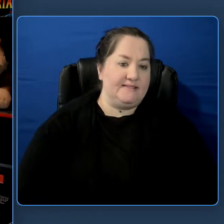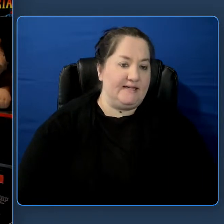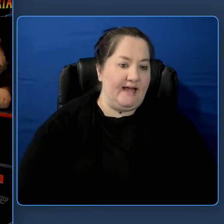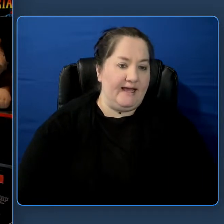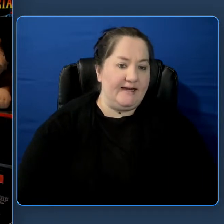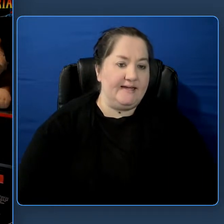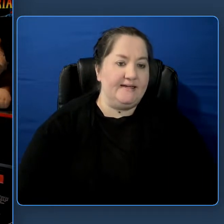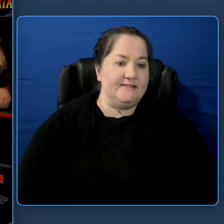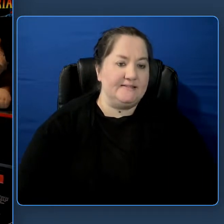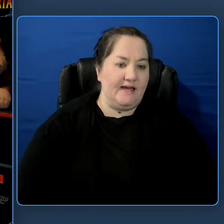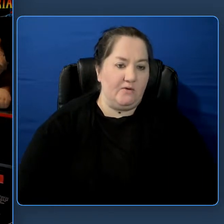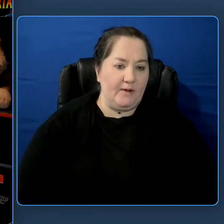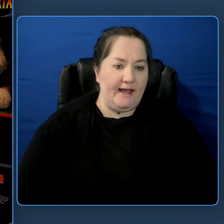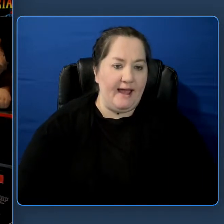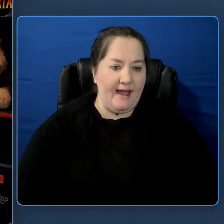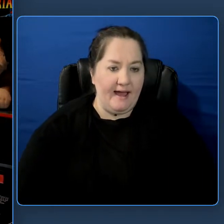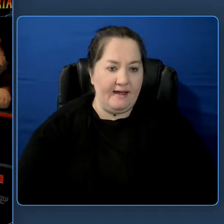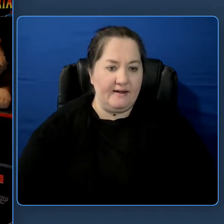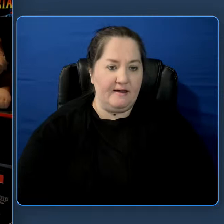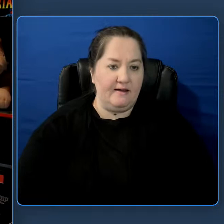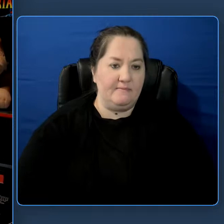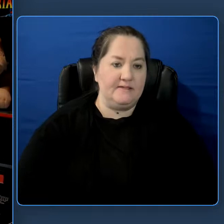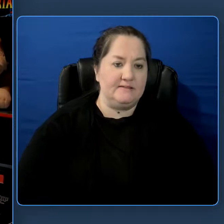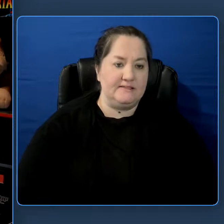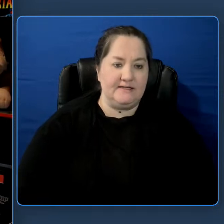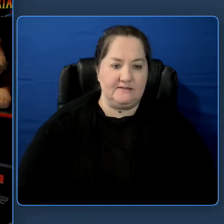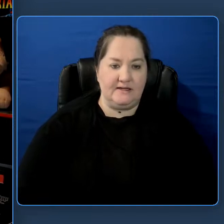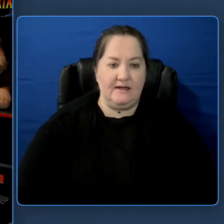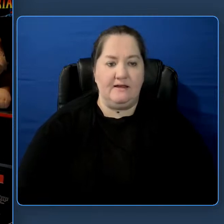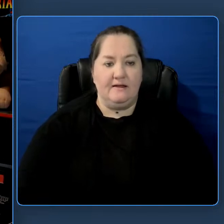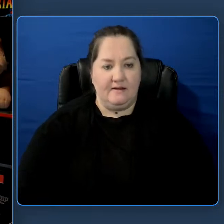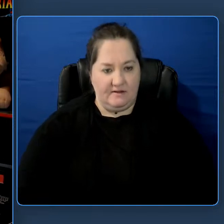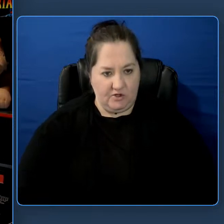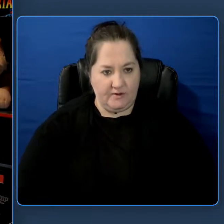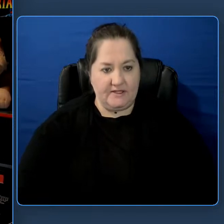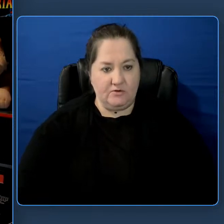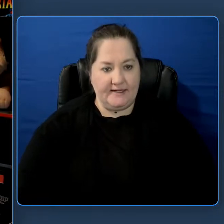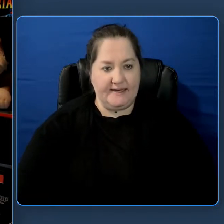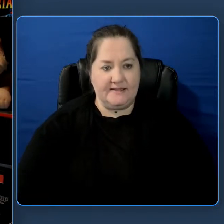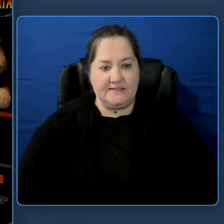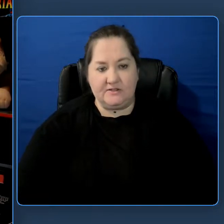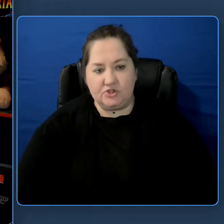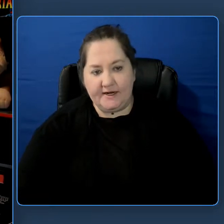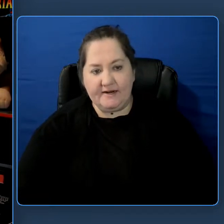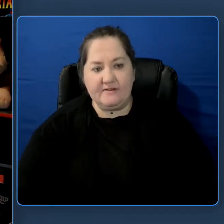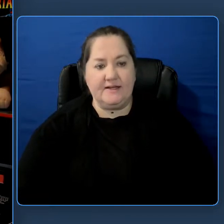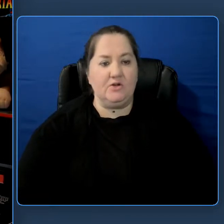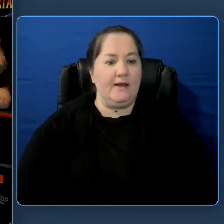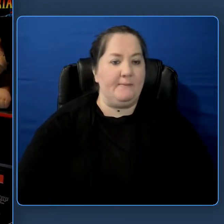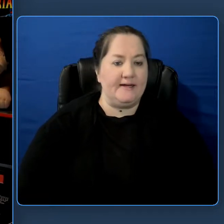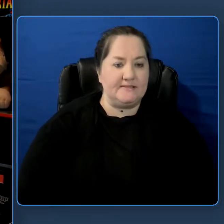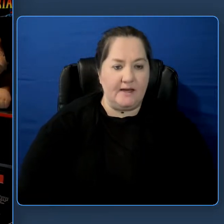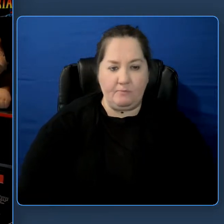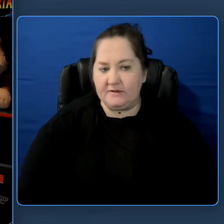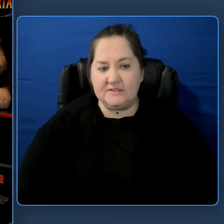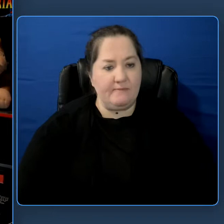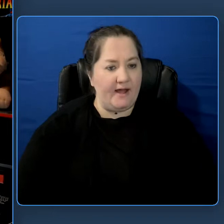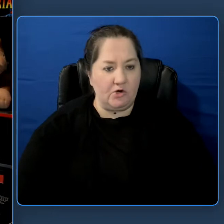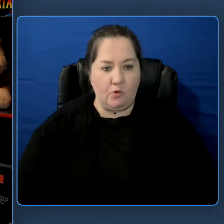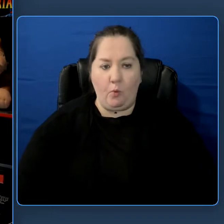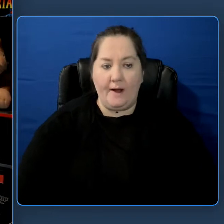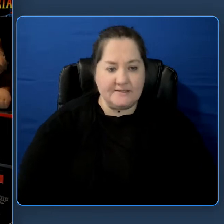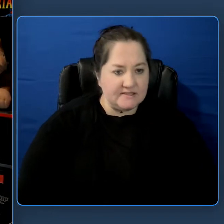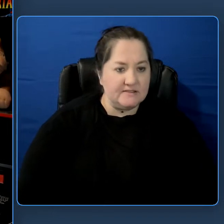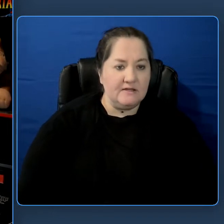in the 1980s, and we had the Delta. You could get in the Delta train and everything. You get picked up. It